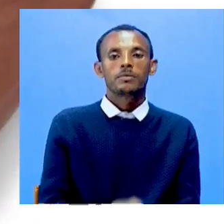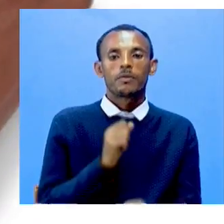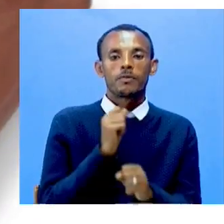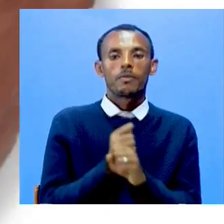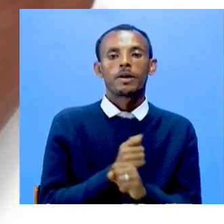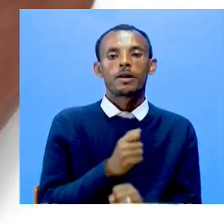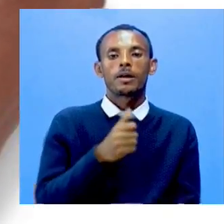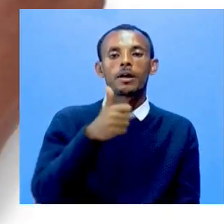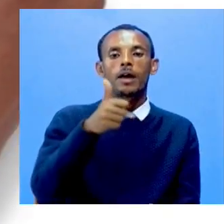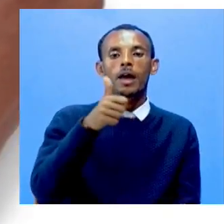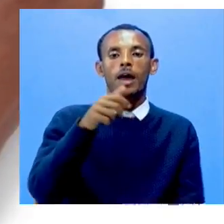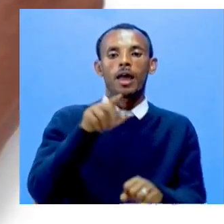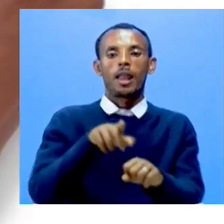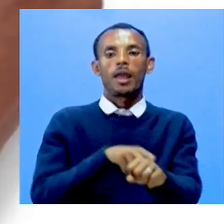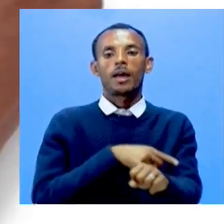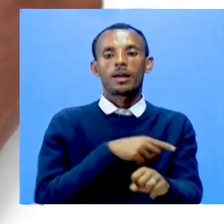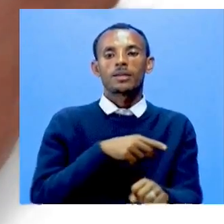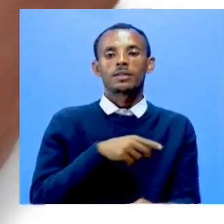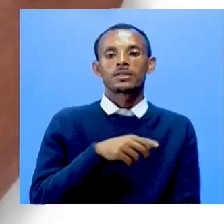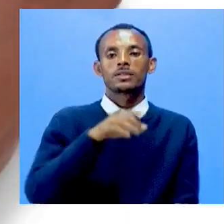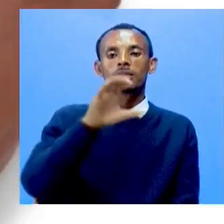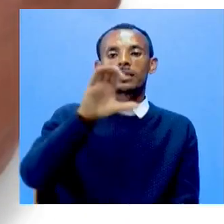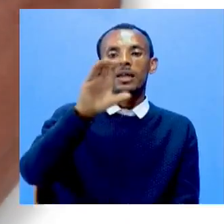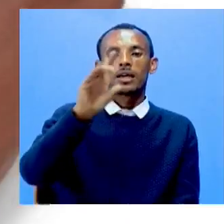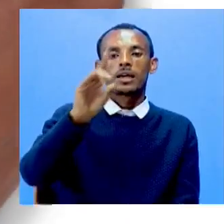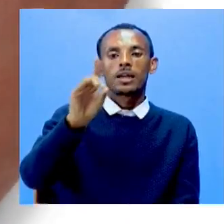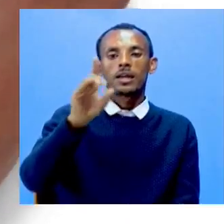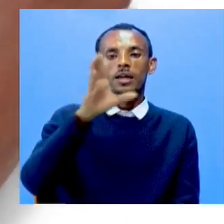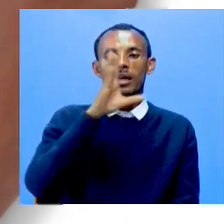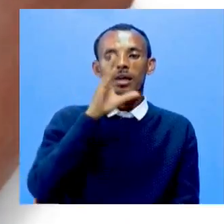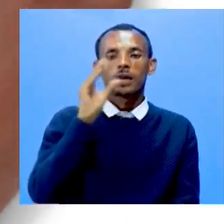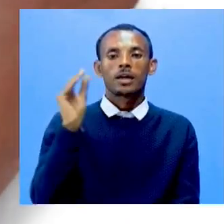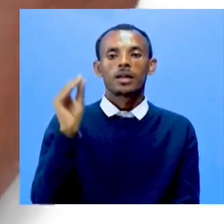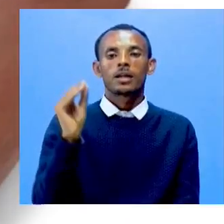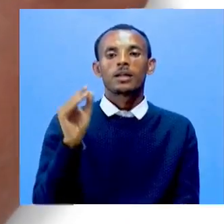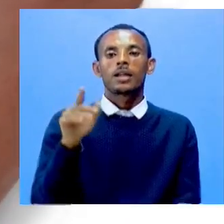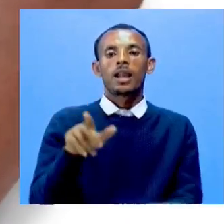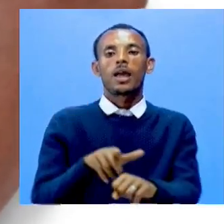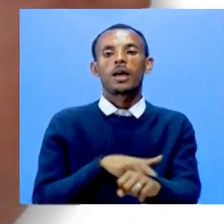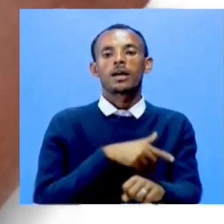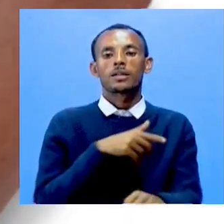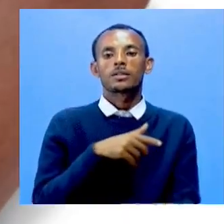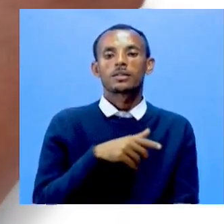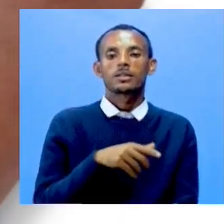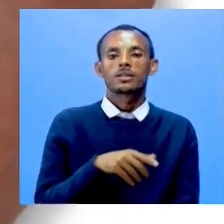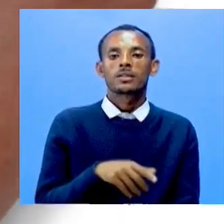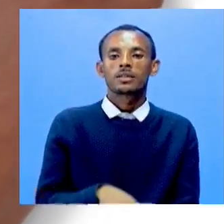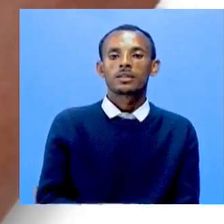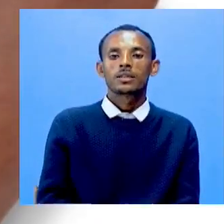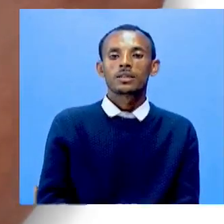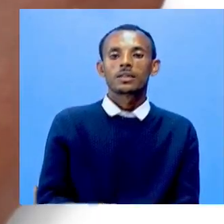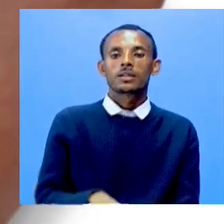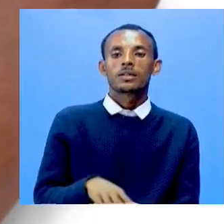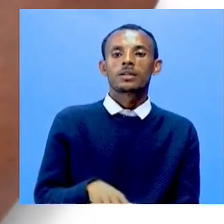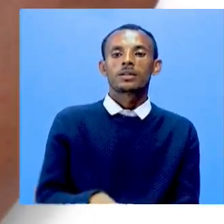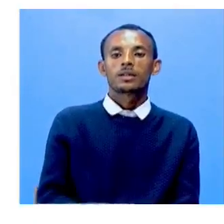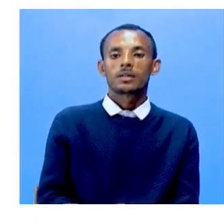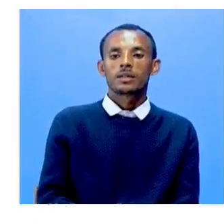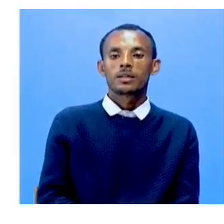A, the length CD, and find the length BD.